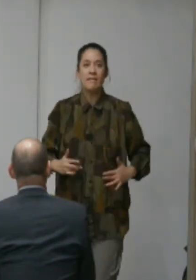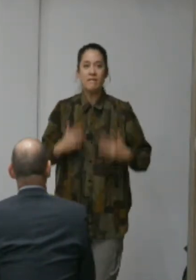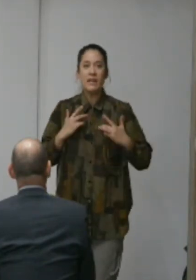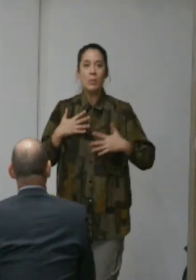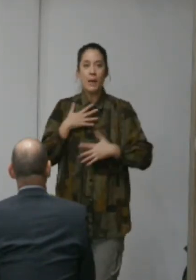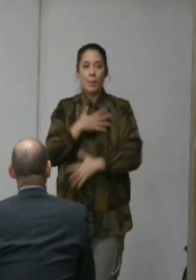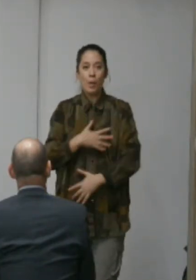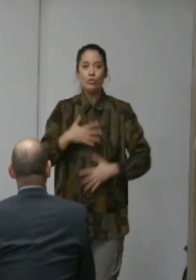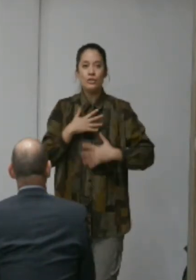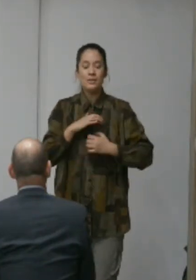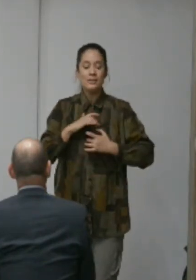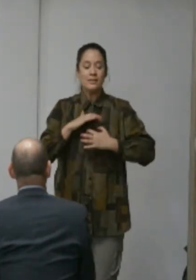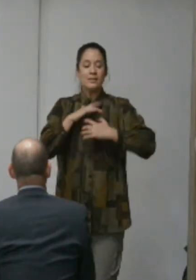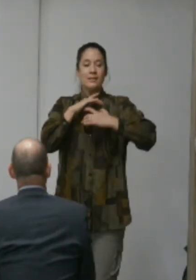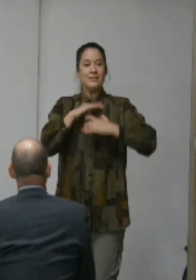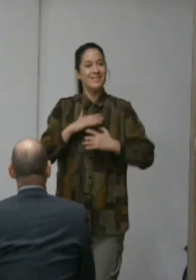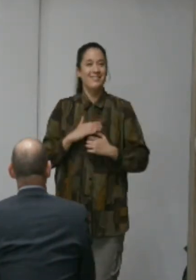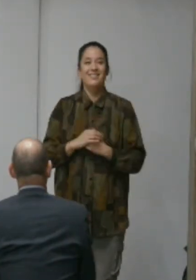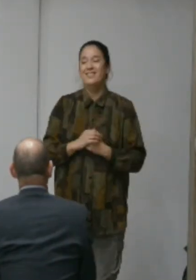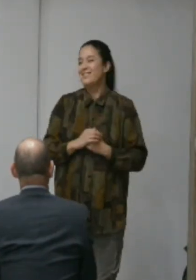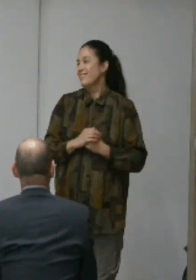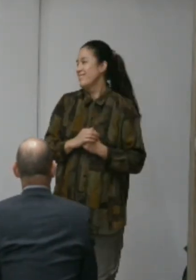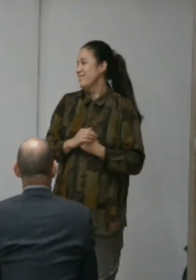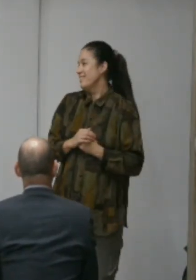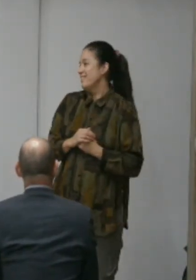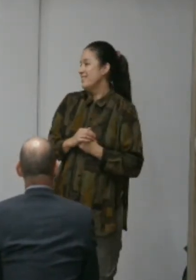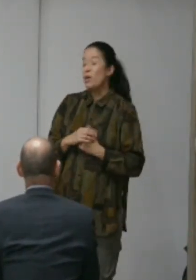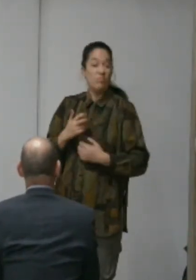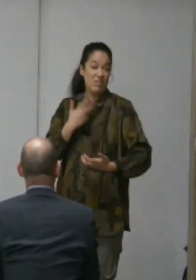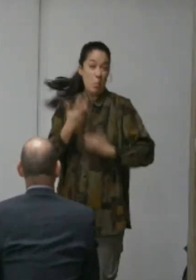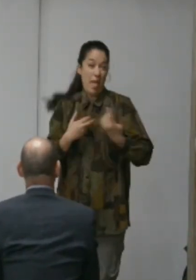But, so complain.